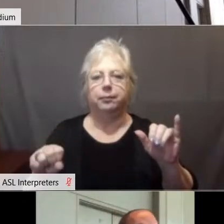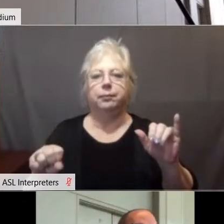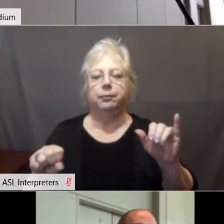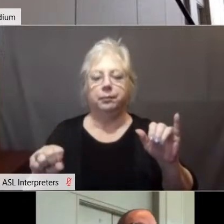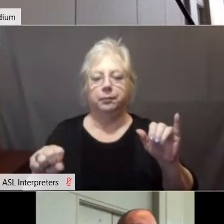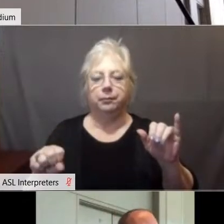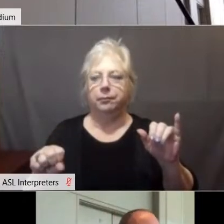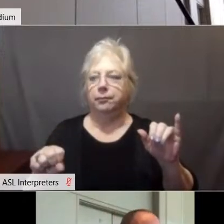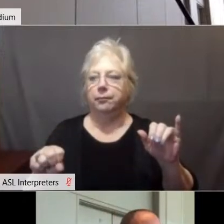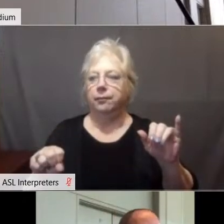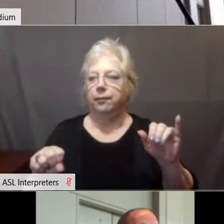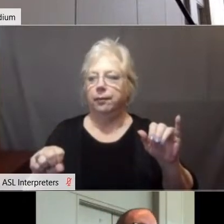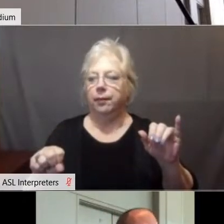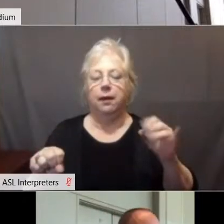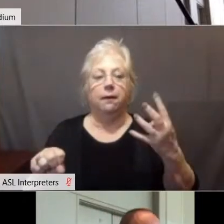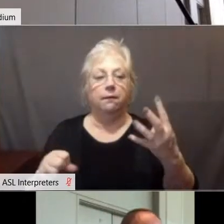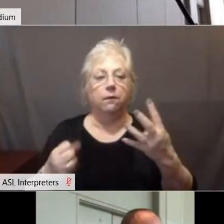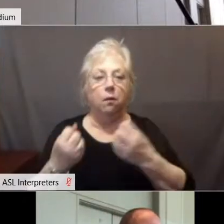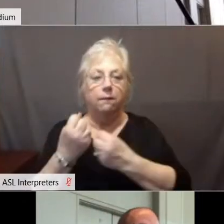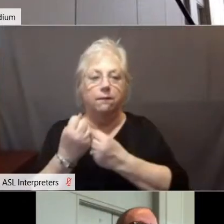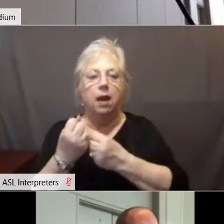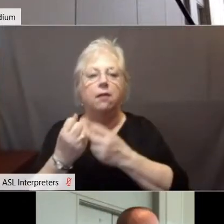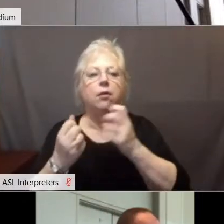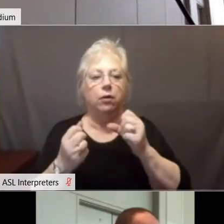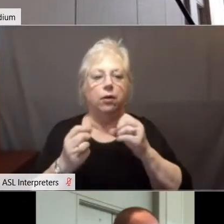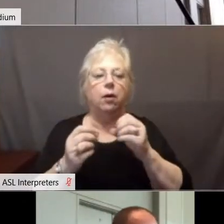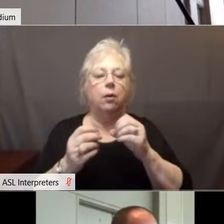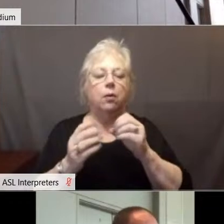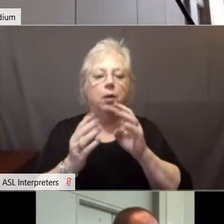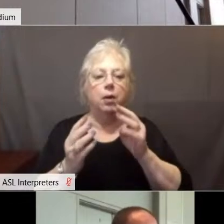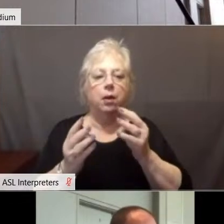Here four in favor, the motion passes.